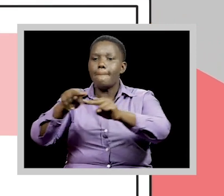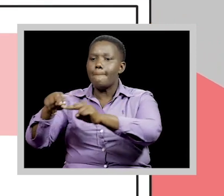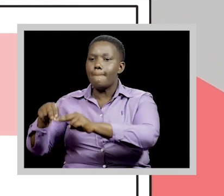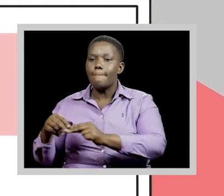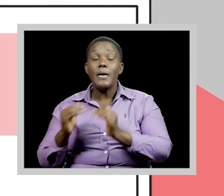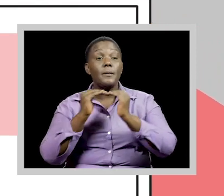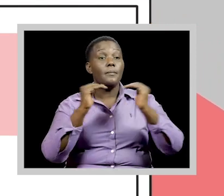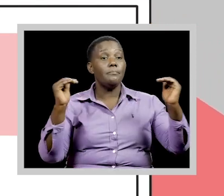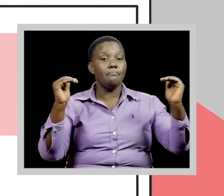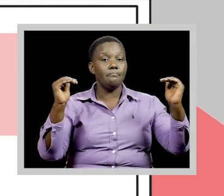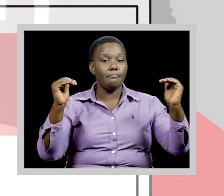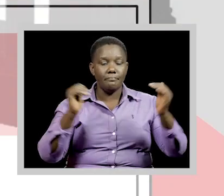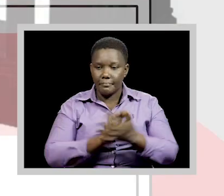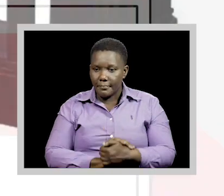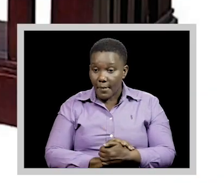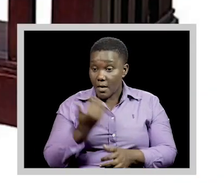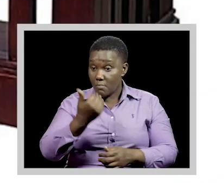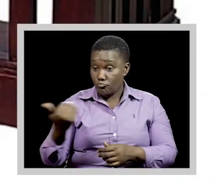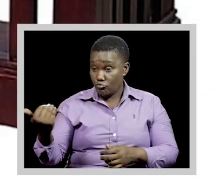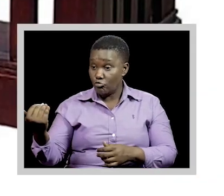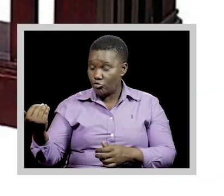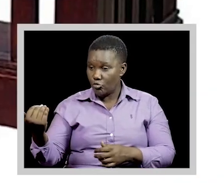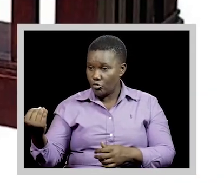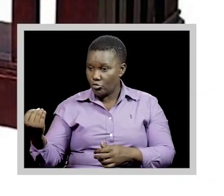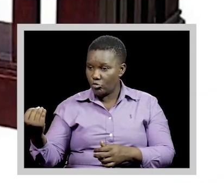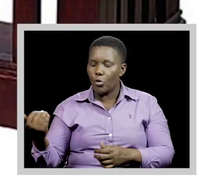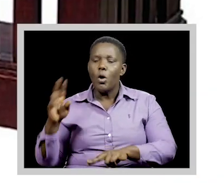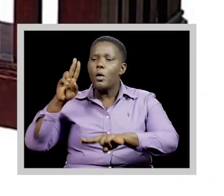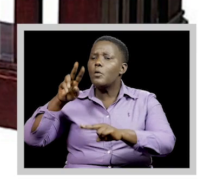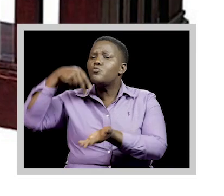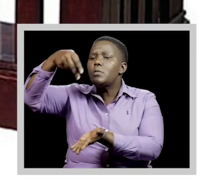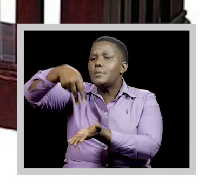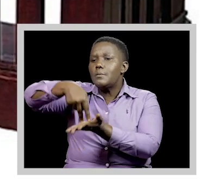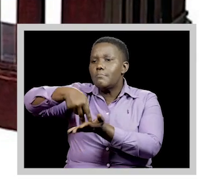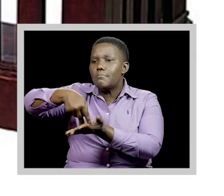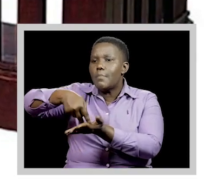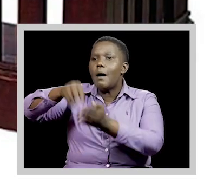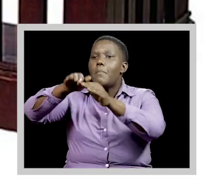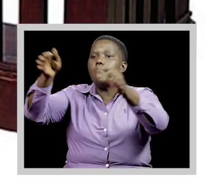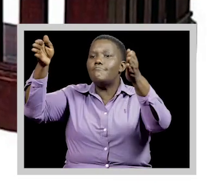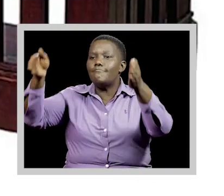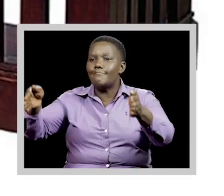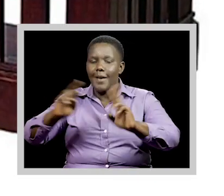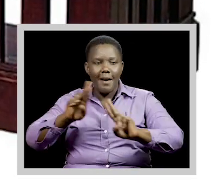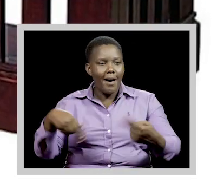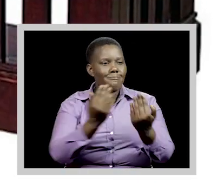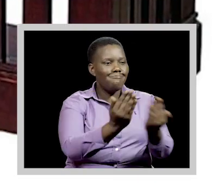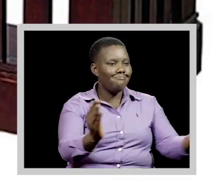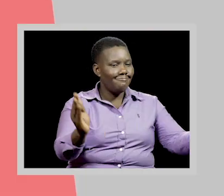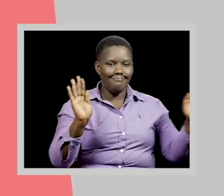on the same level and the child shall not be placed in a dock or other raised